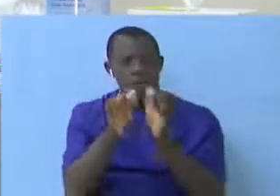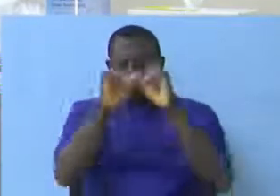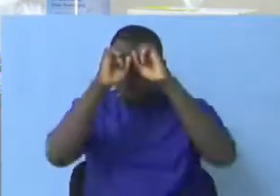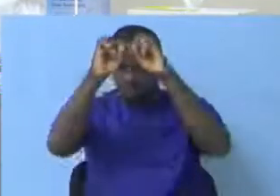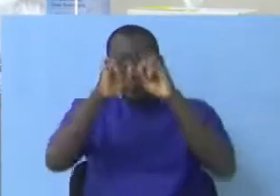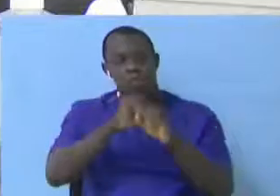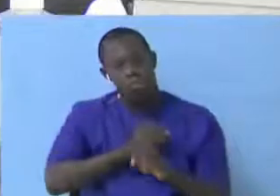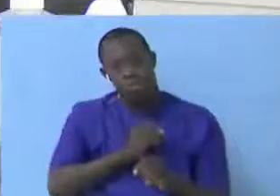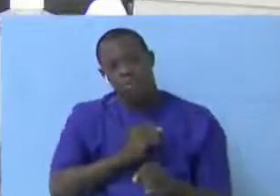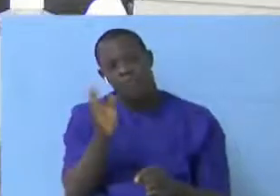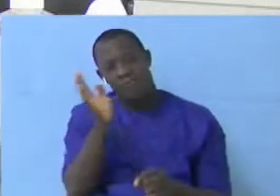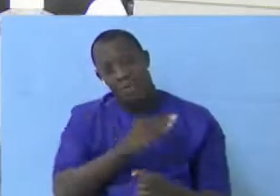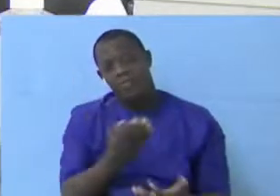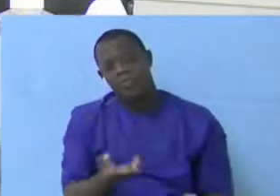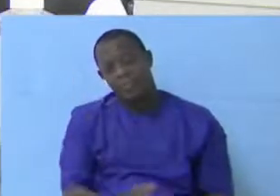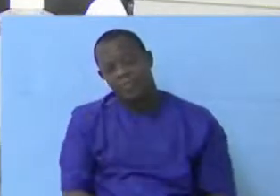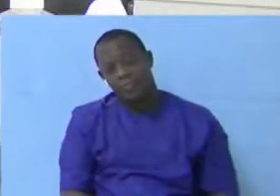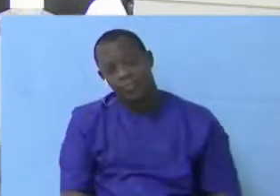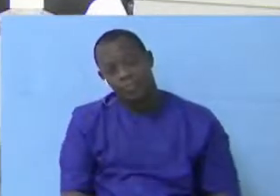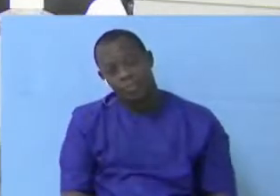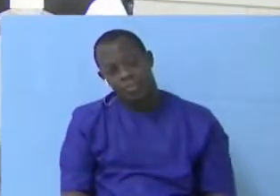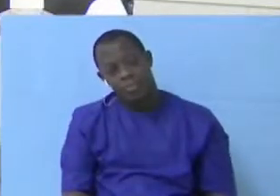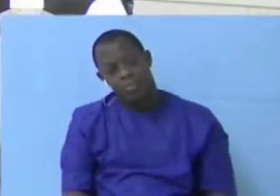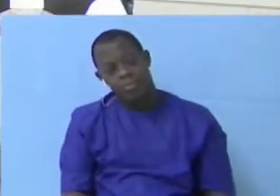fani ya fo nyunkudo me alonko